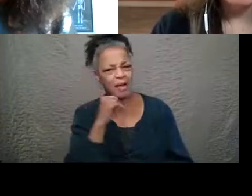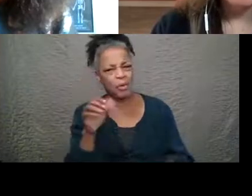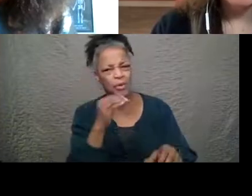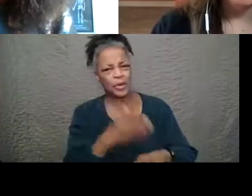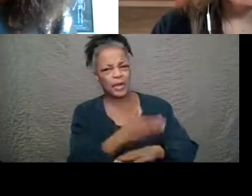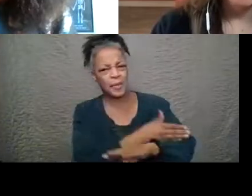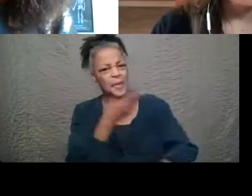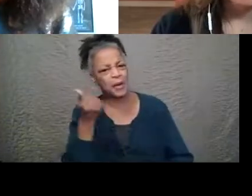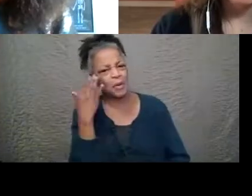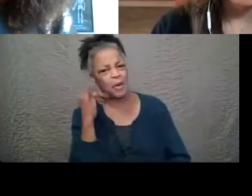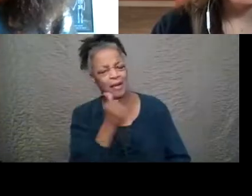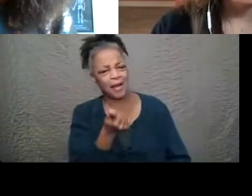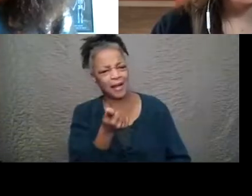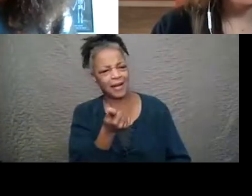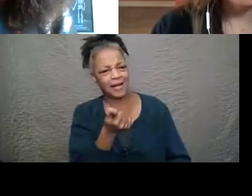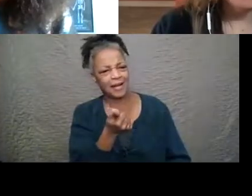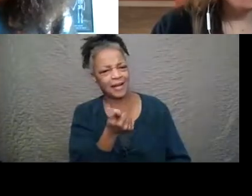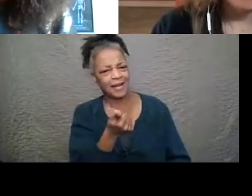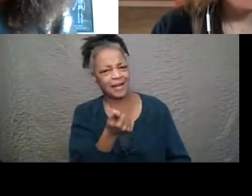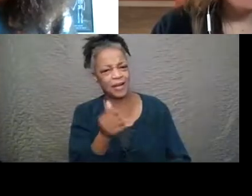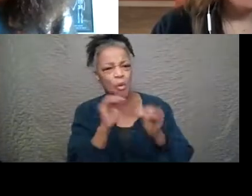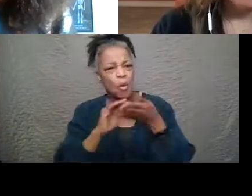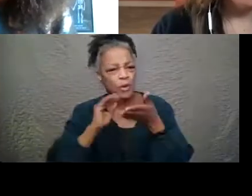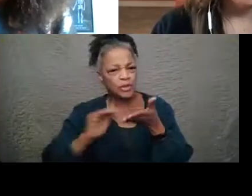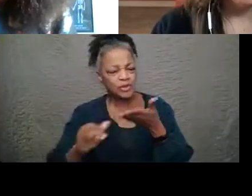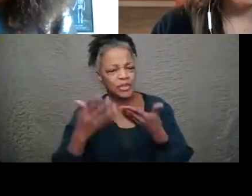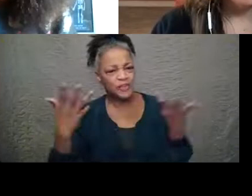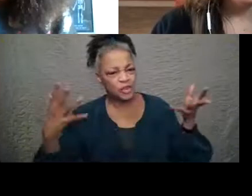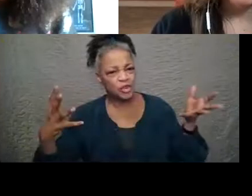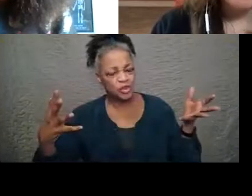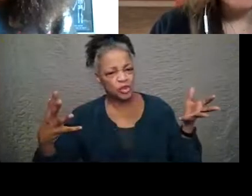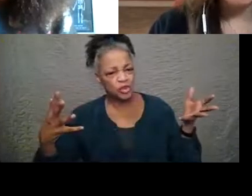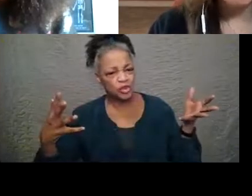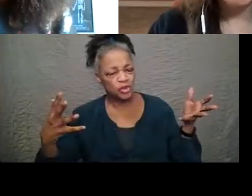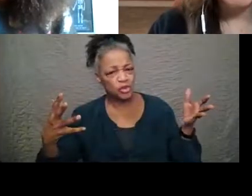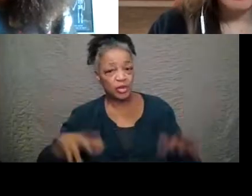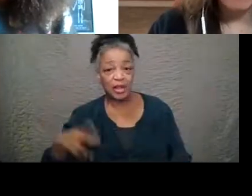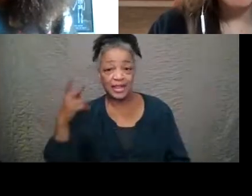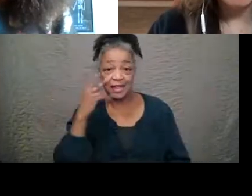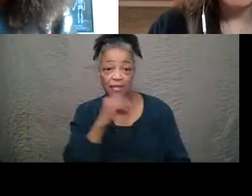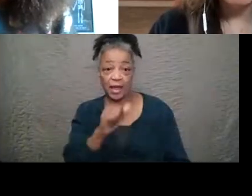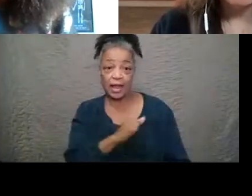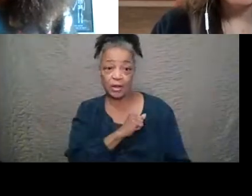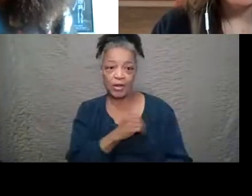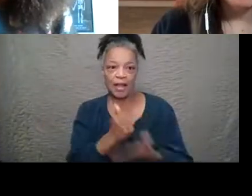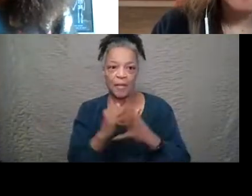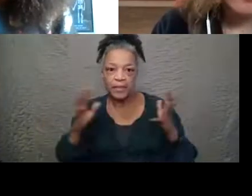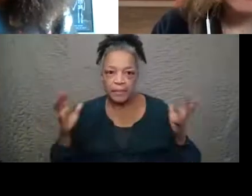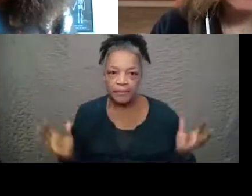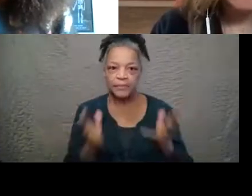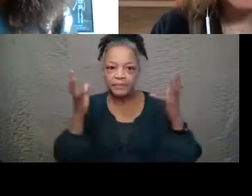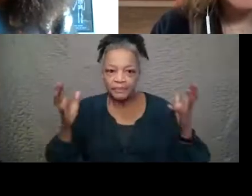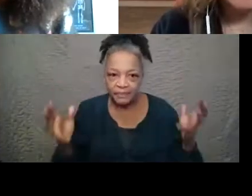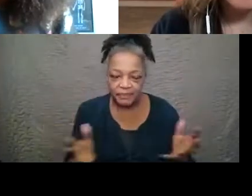Like none of these BS excuses anymore. I see that attitude like helping push us to get